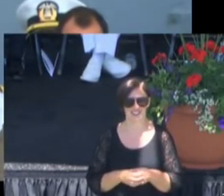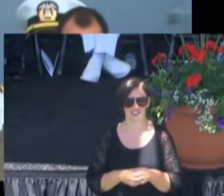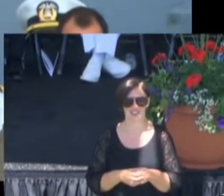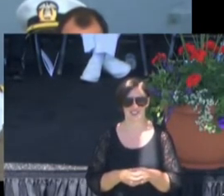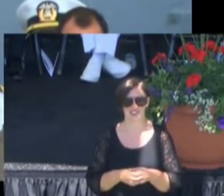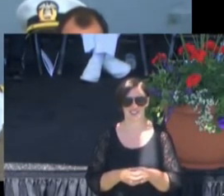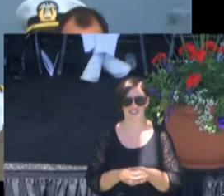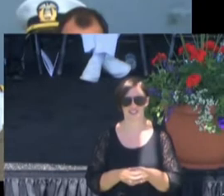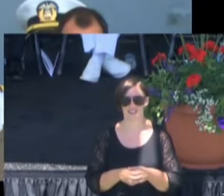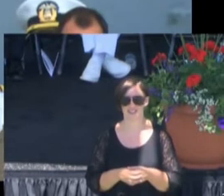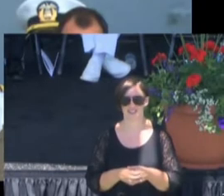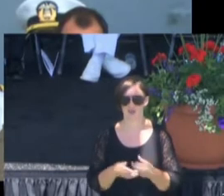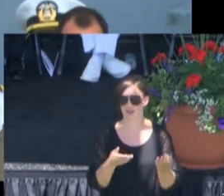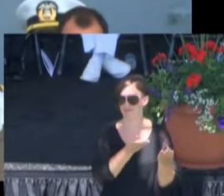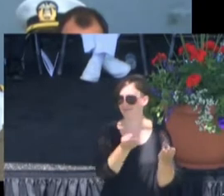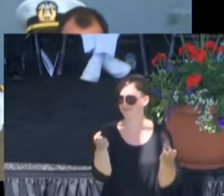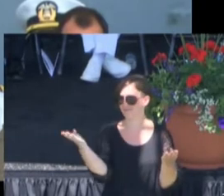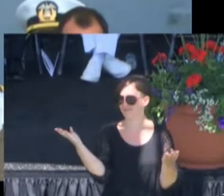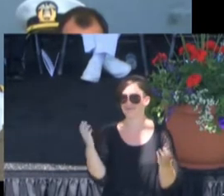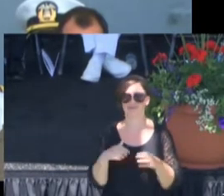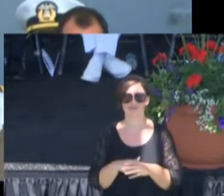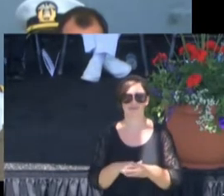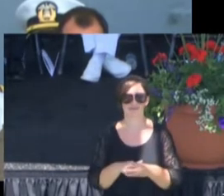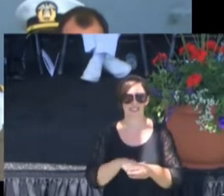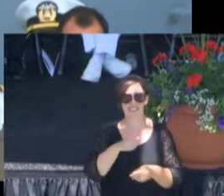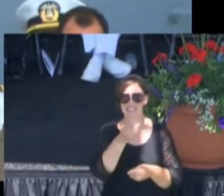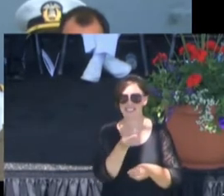You have before you several,